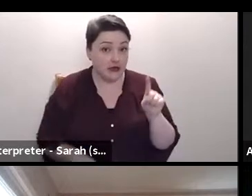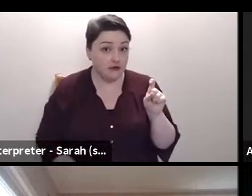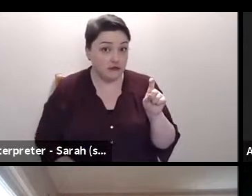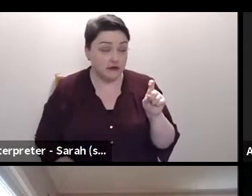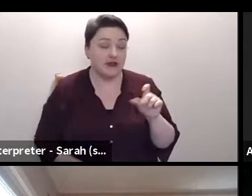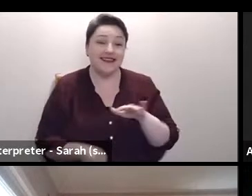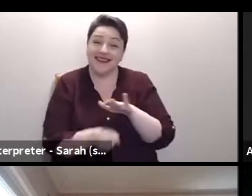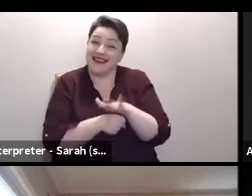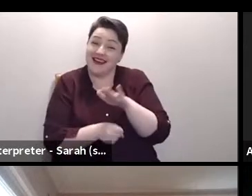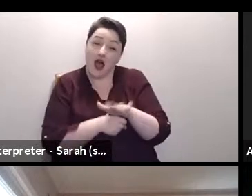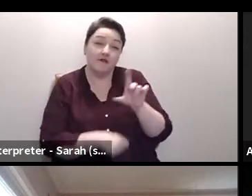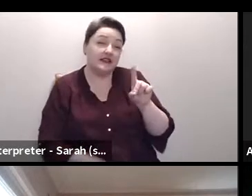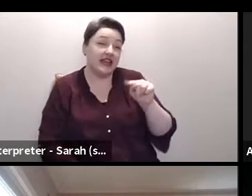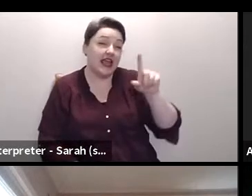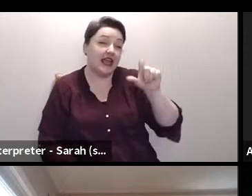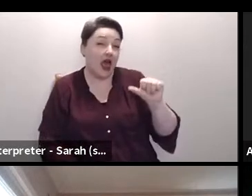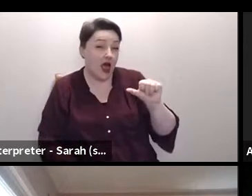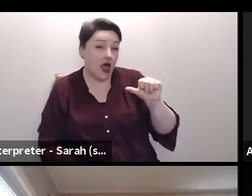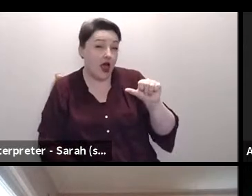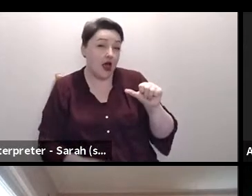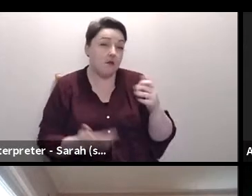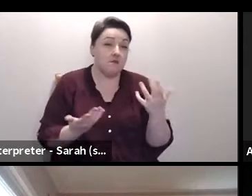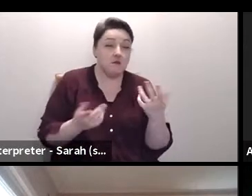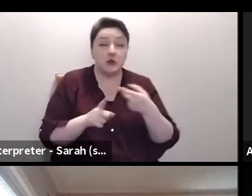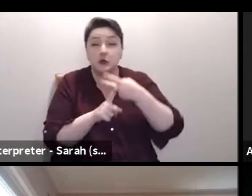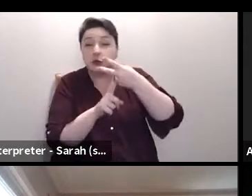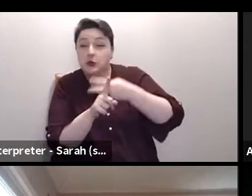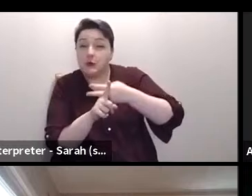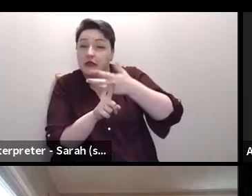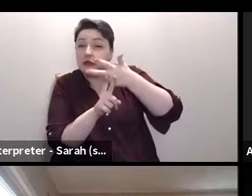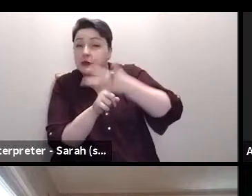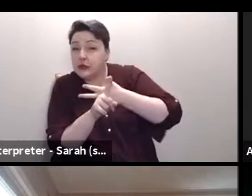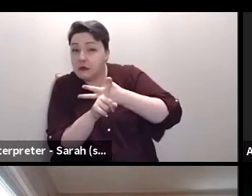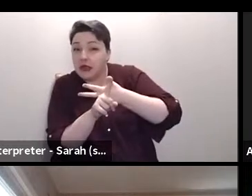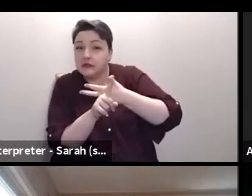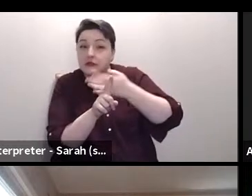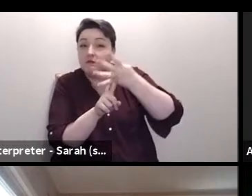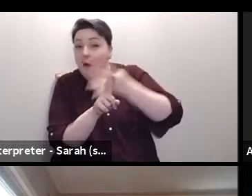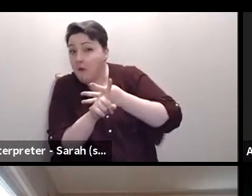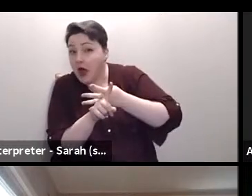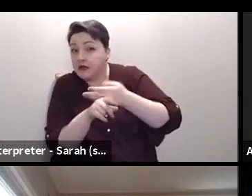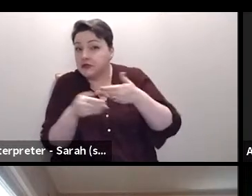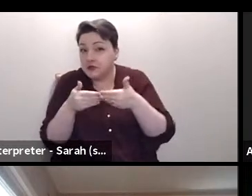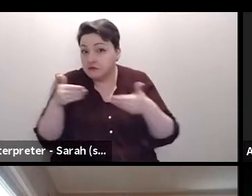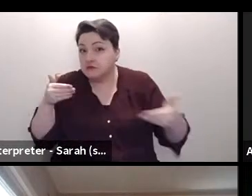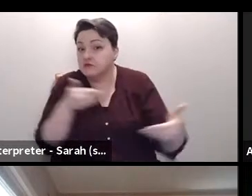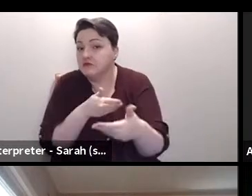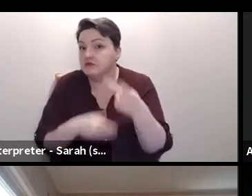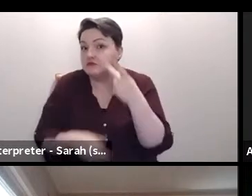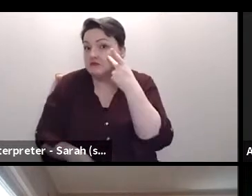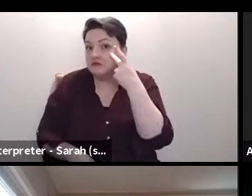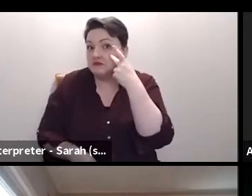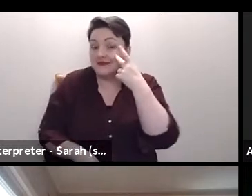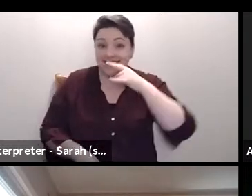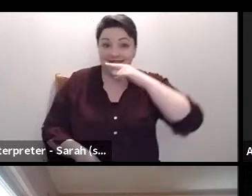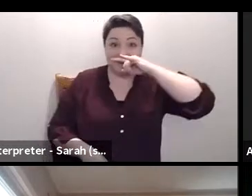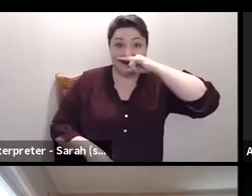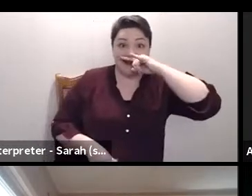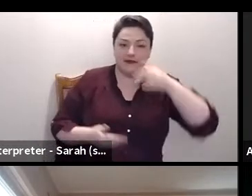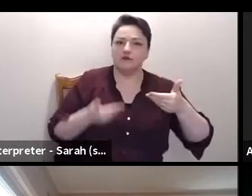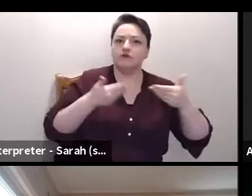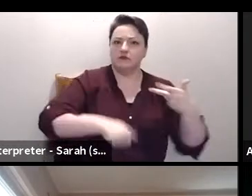I would say in the next 2, 3, maybe 4 months at the latest, to see whether or not kids can get these